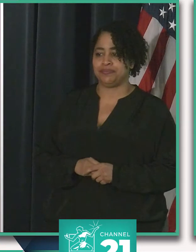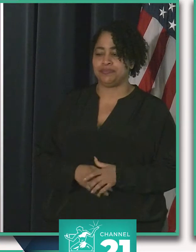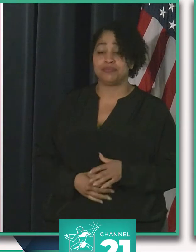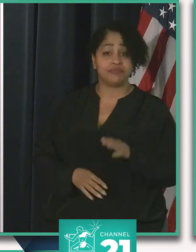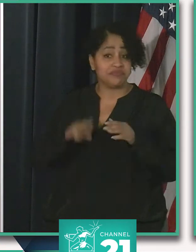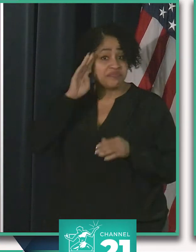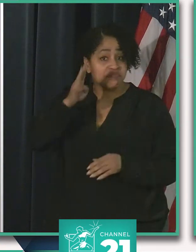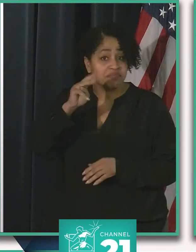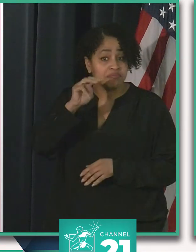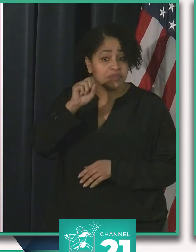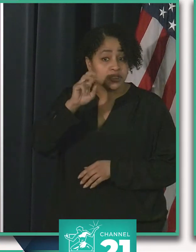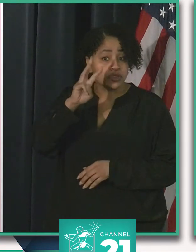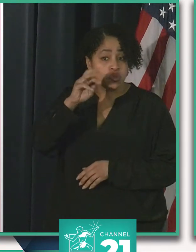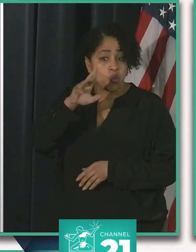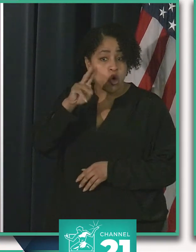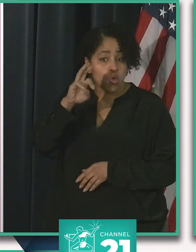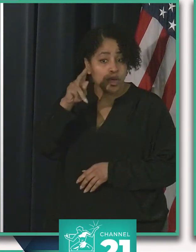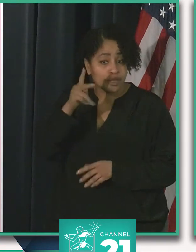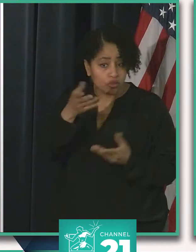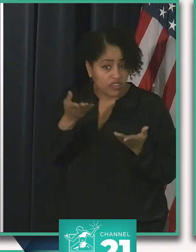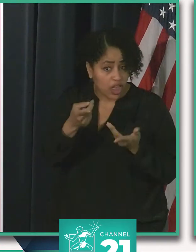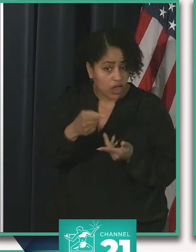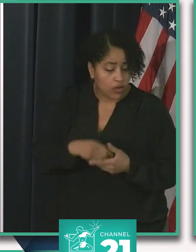Ms. Warwick, are you with us?